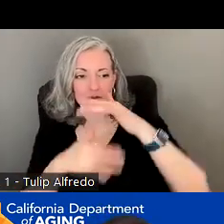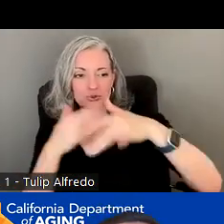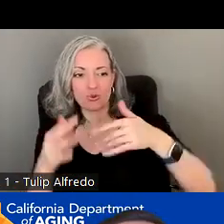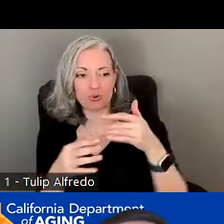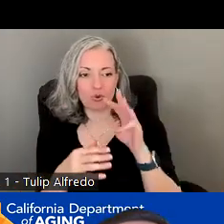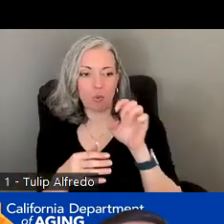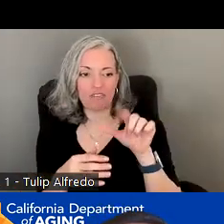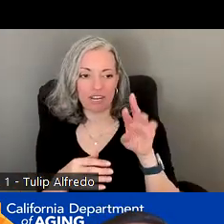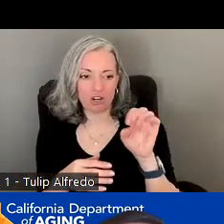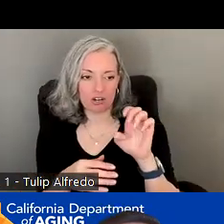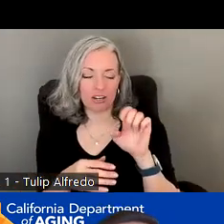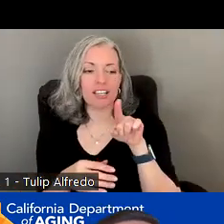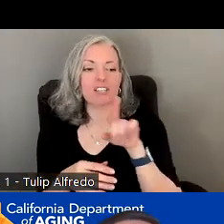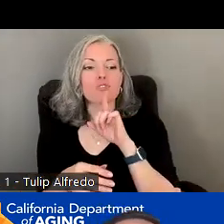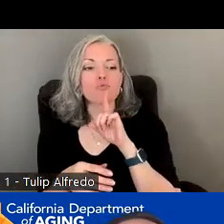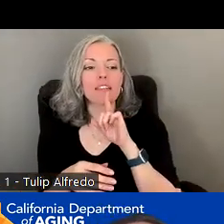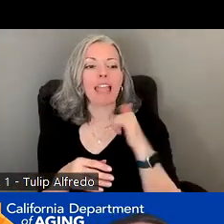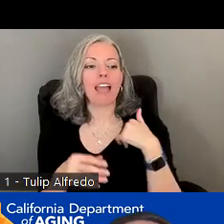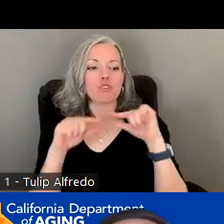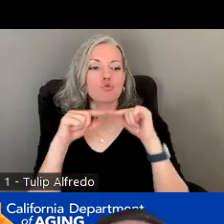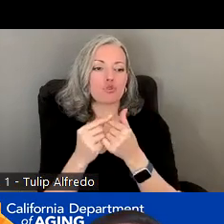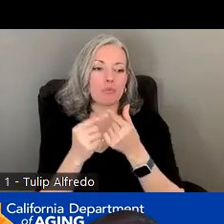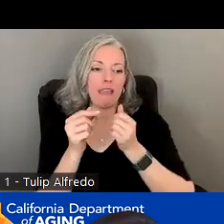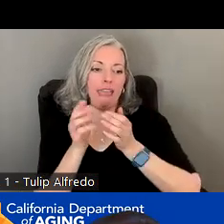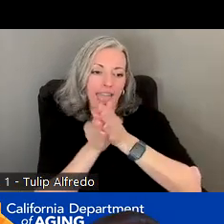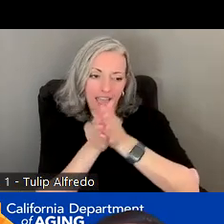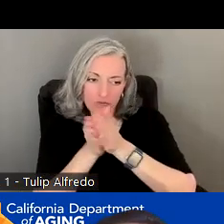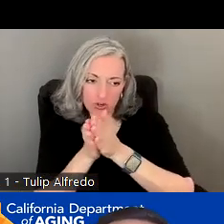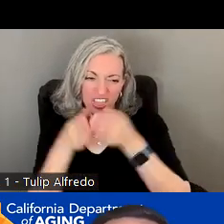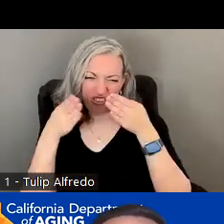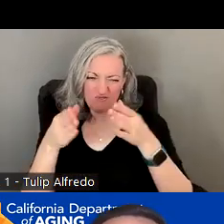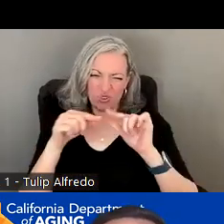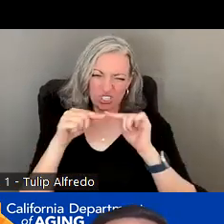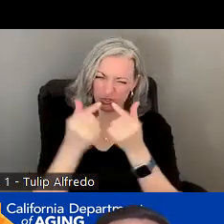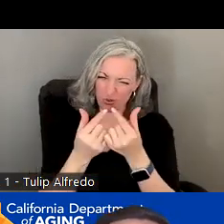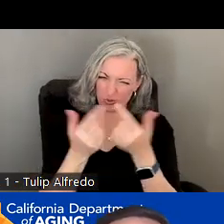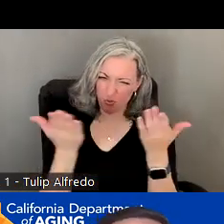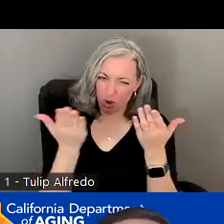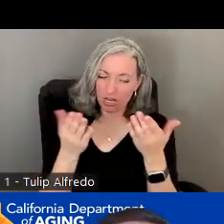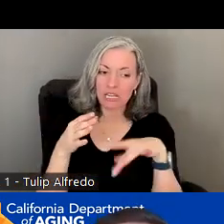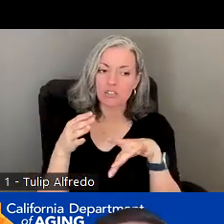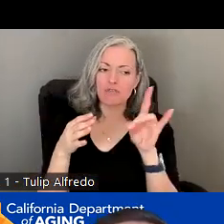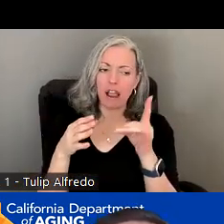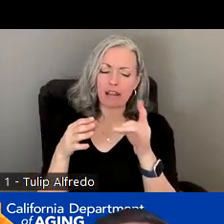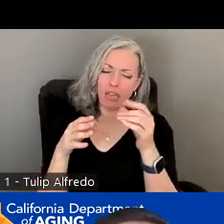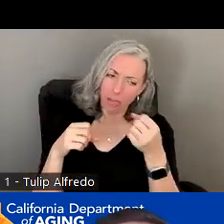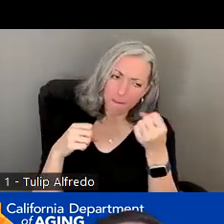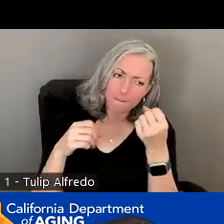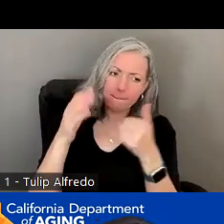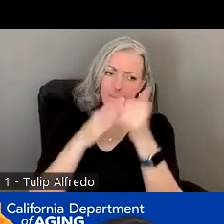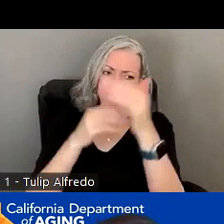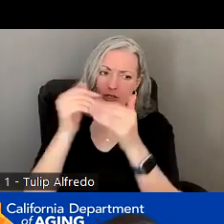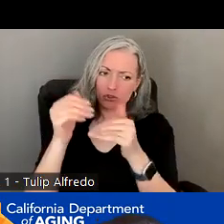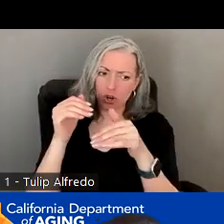Angie's going to lead these focus group efforts. And essentially the purpose of these focus groups really dig into the survey findings and build upon the actual